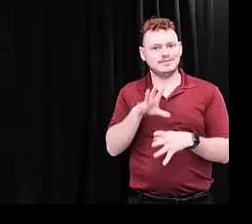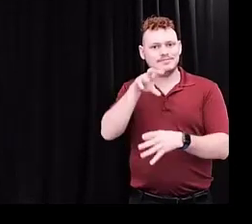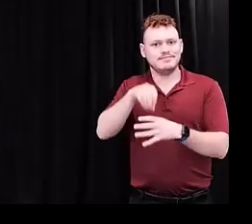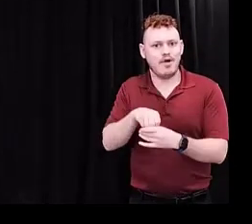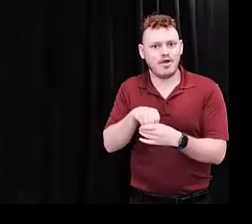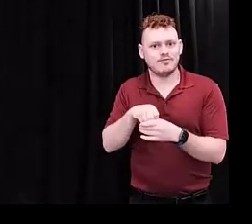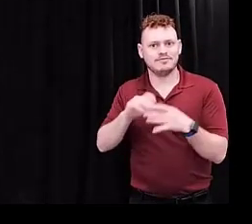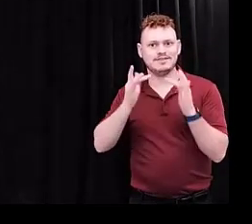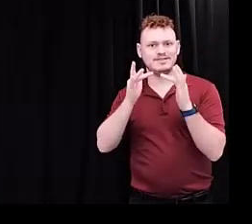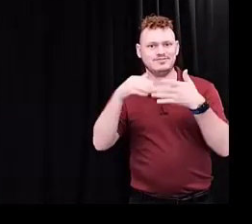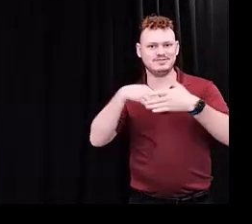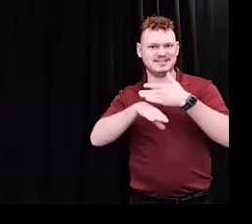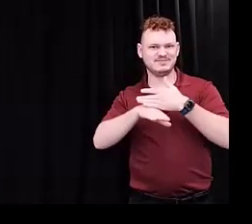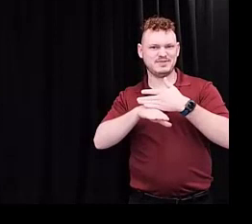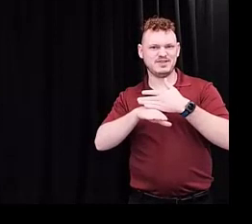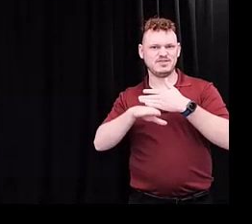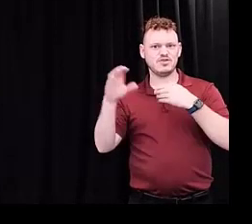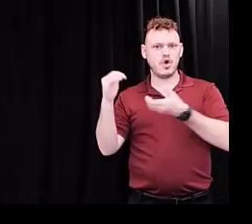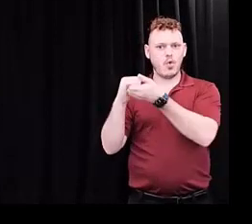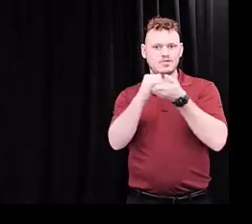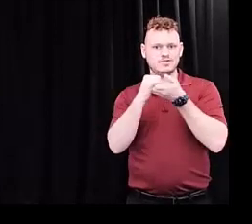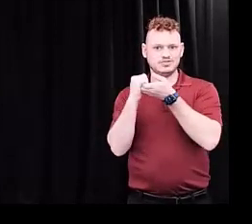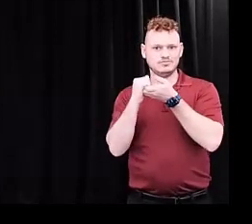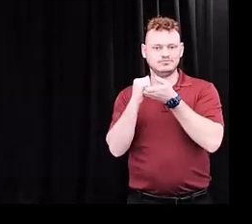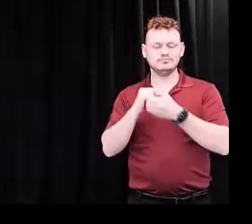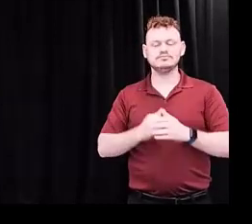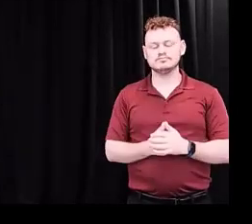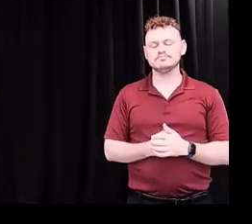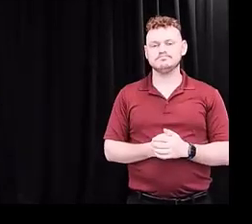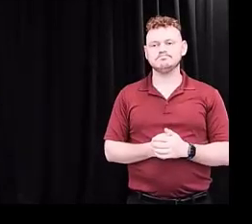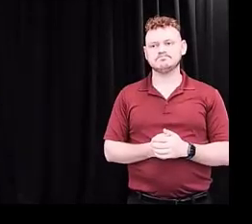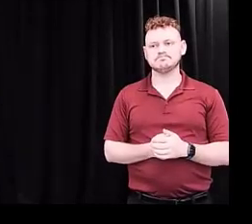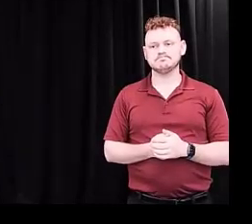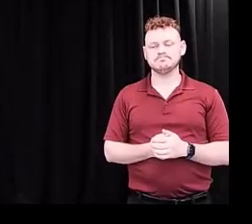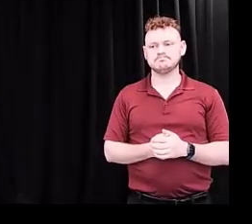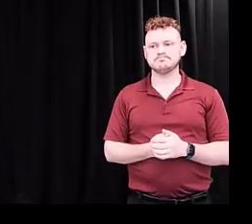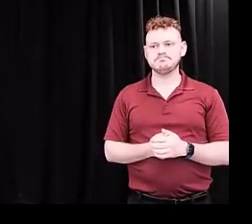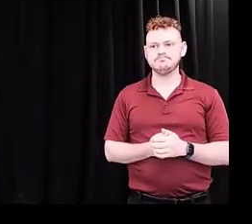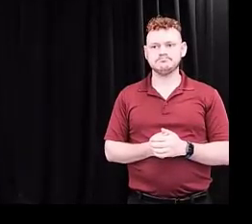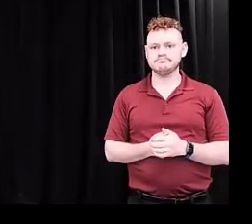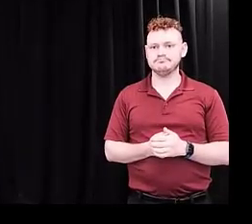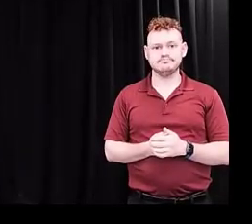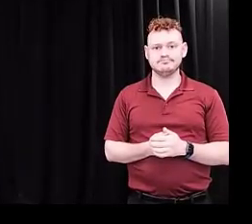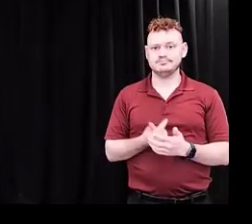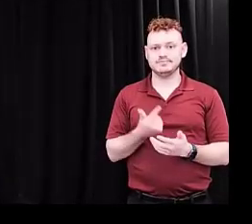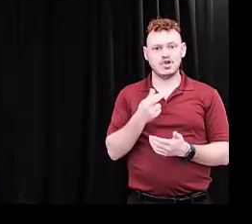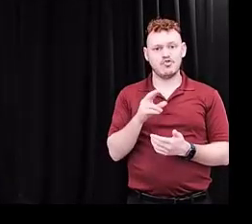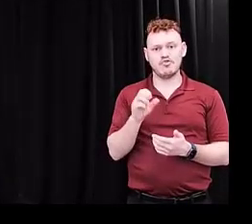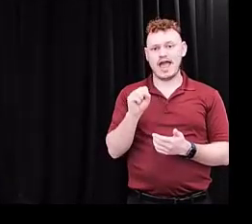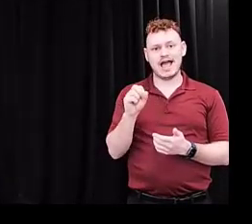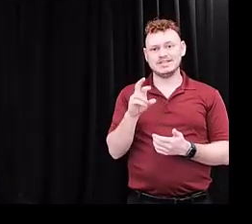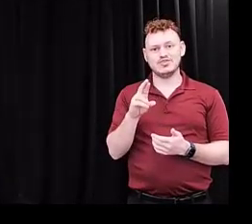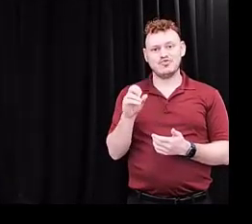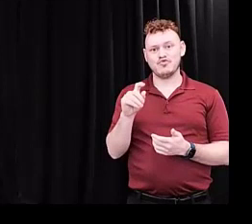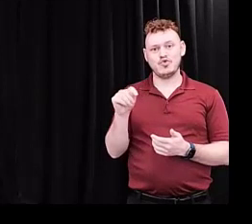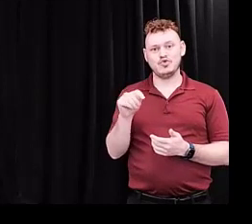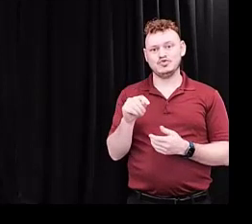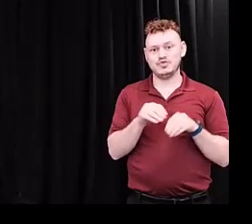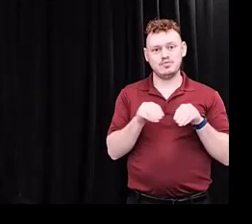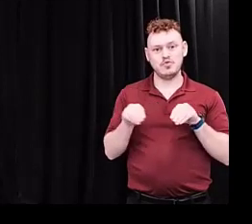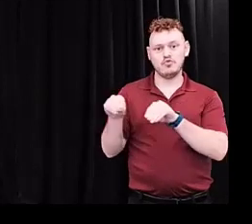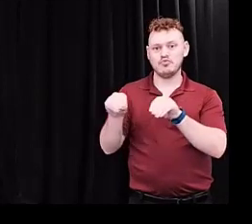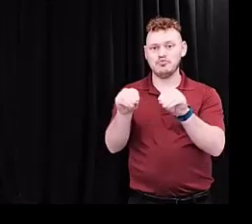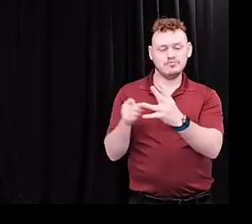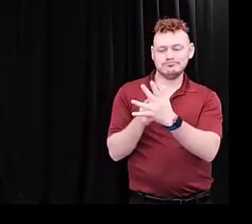this Digital Accessibility Coalition. So it's just a grassroots movement. We started small with about 10,